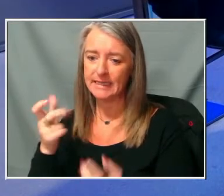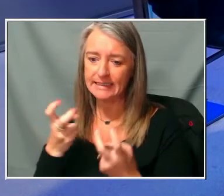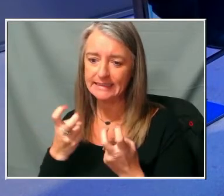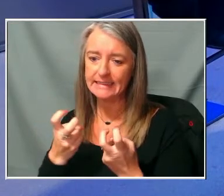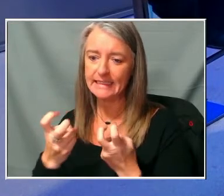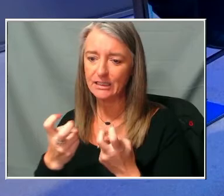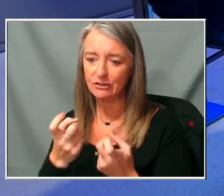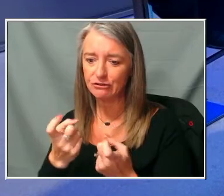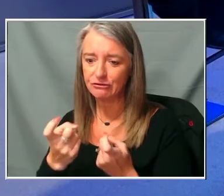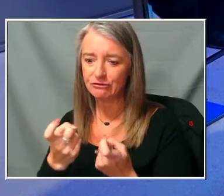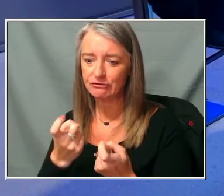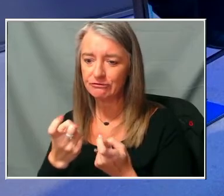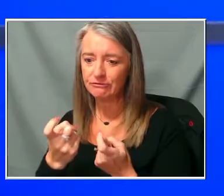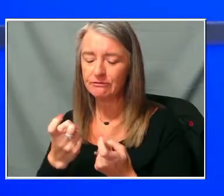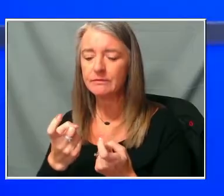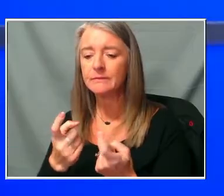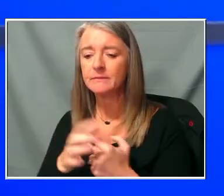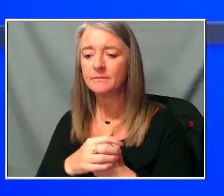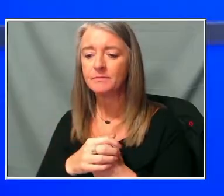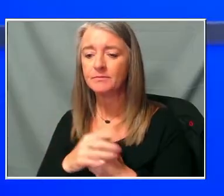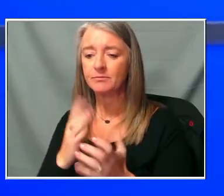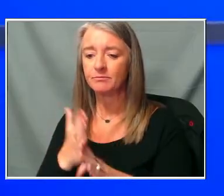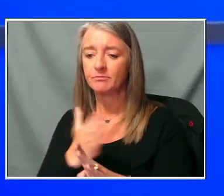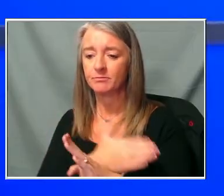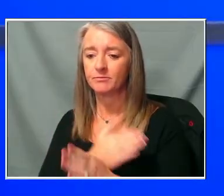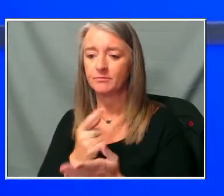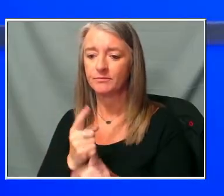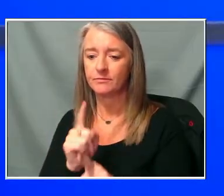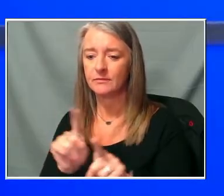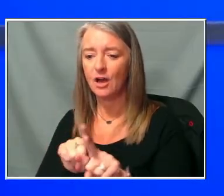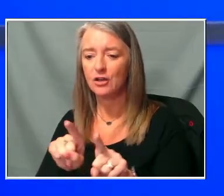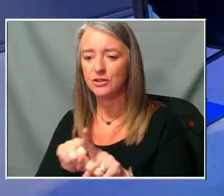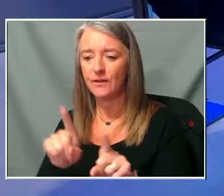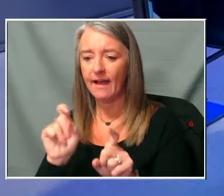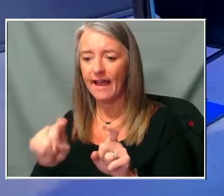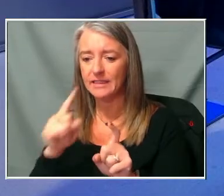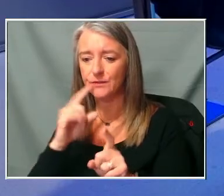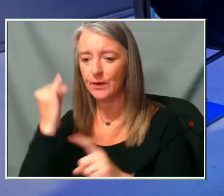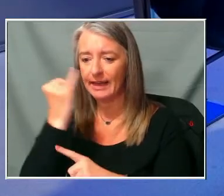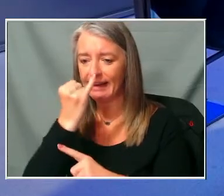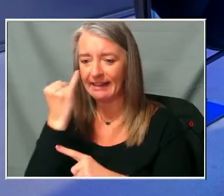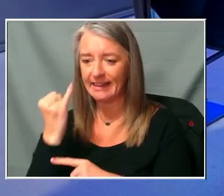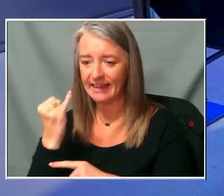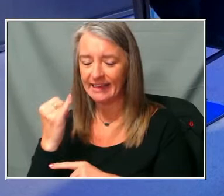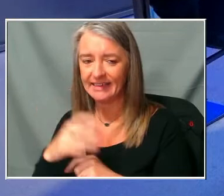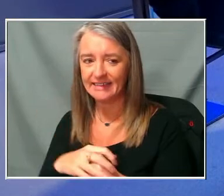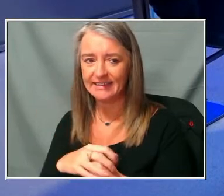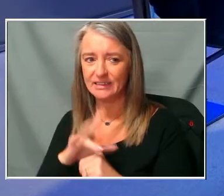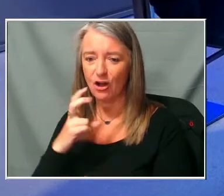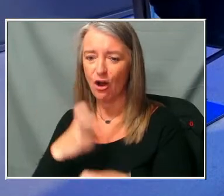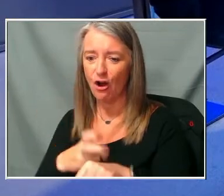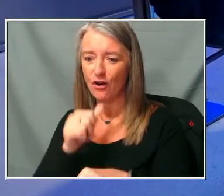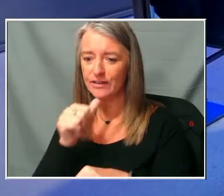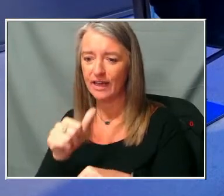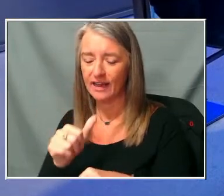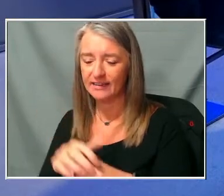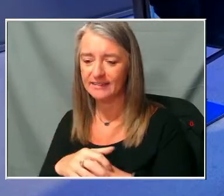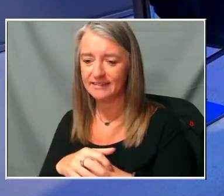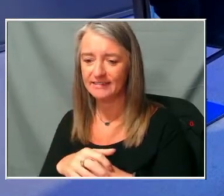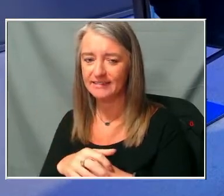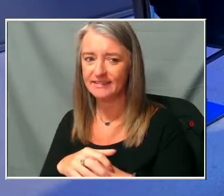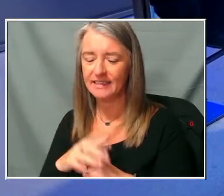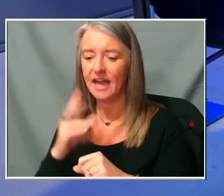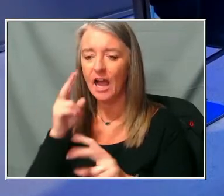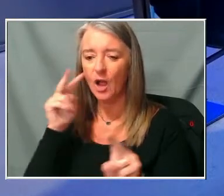previously to my treatments and everything. You also asked for Italy. I also asked for Italy. Hey, you gotta ask. Yeah, I know. I would too. It's hard not. I watched a lot of The